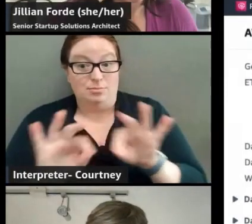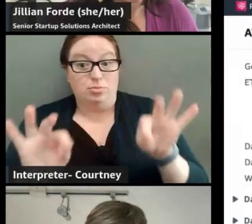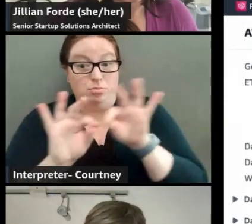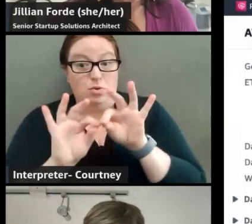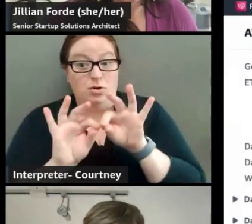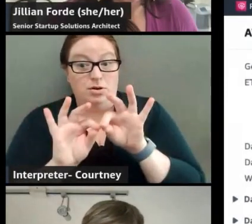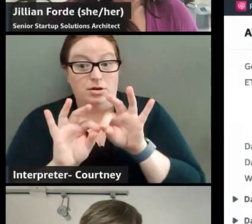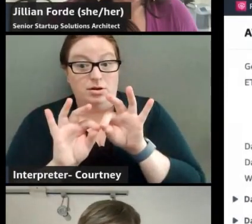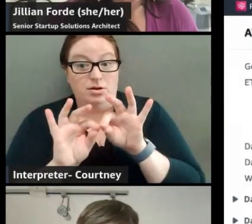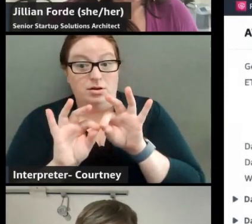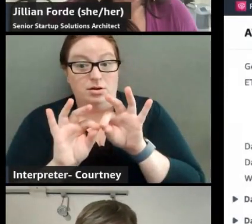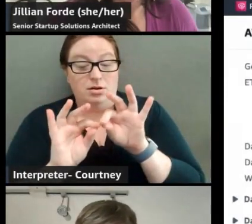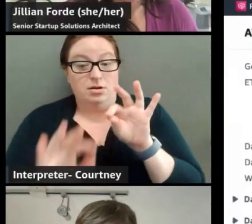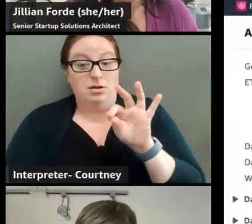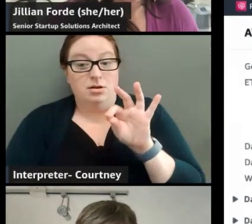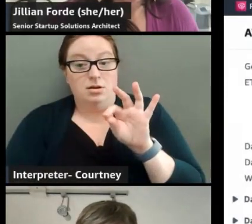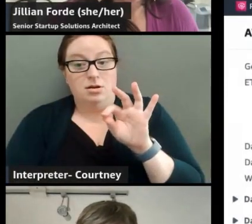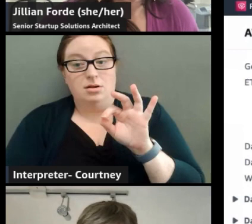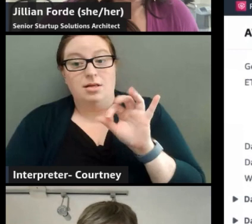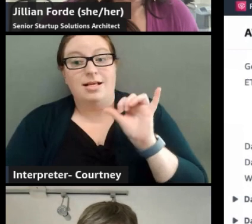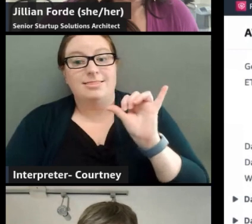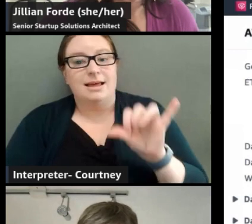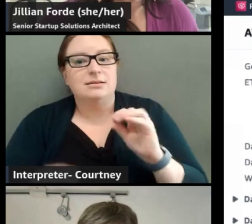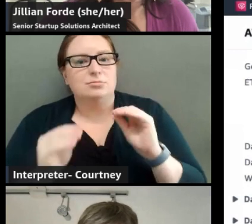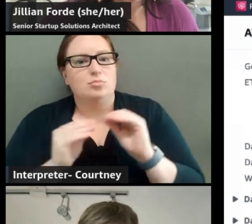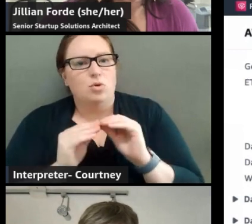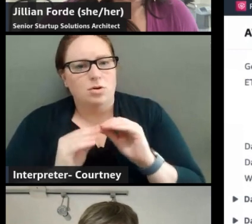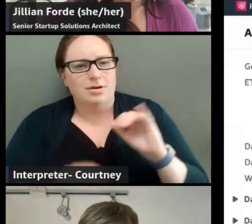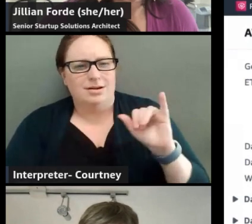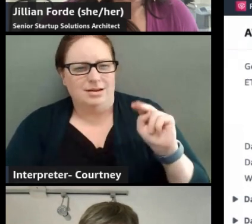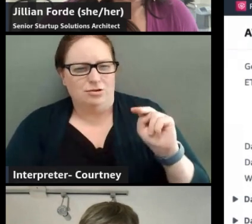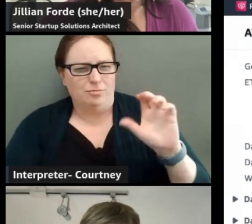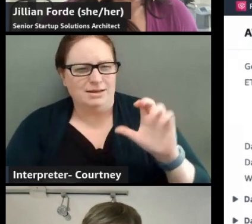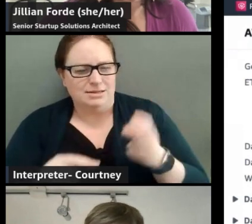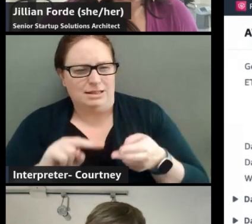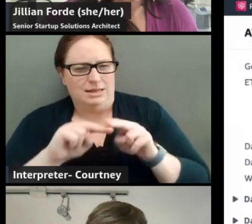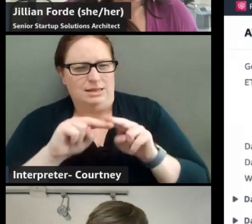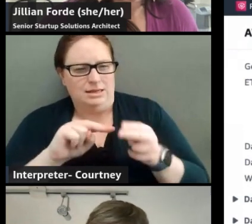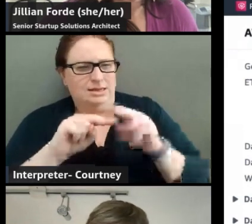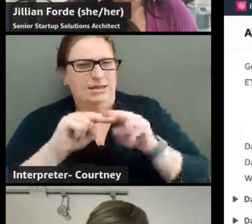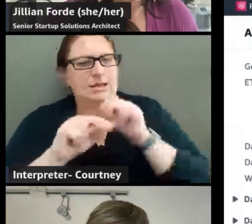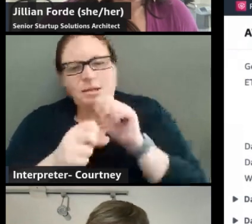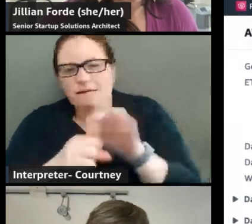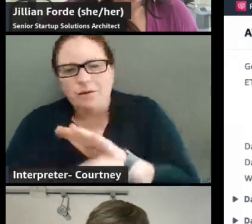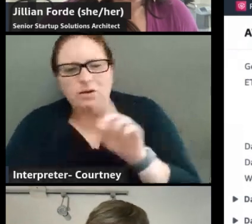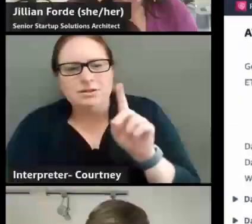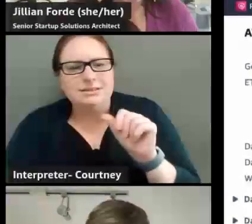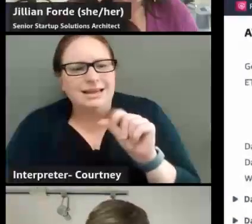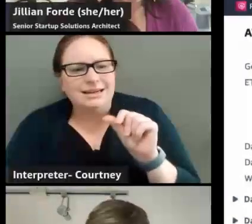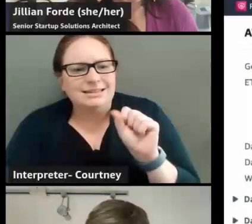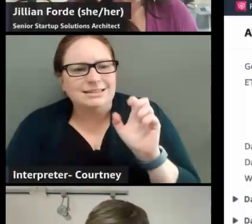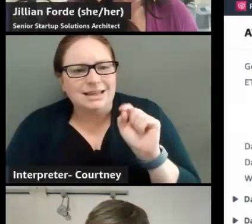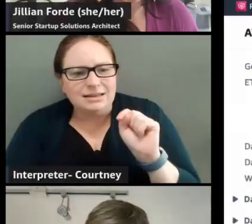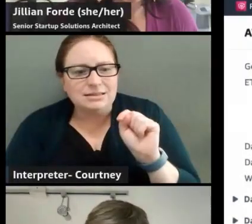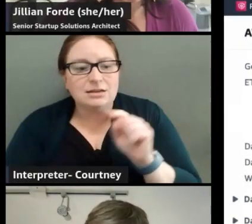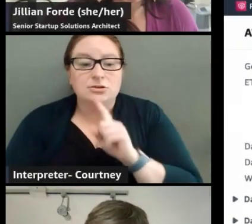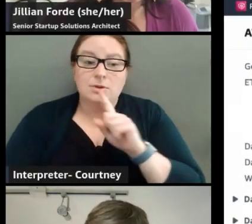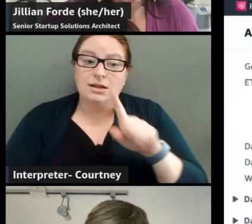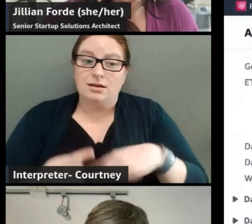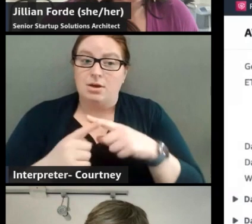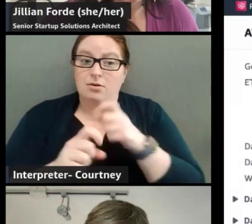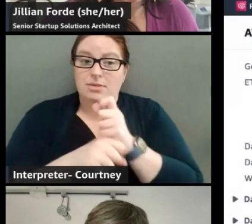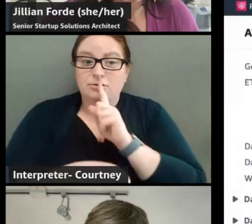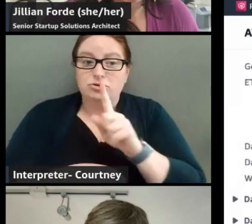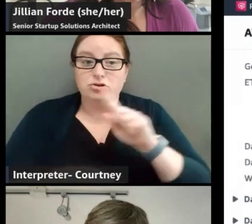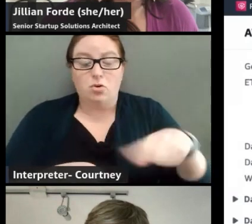pipelines, that's usually operating more incrementally. You may not be doing entire data sets at once. And so it's really about making sure that you're only taking passes